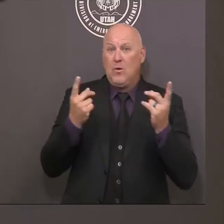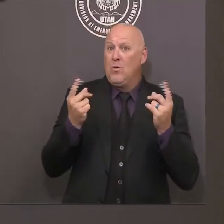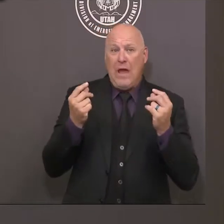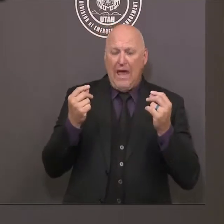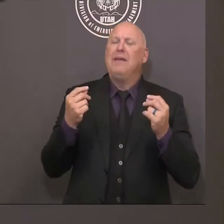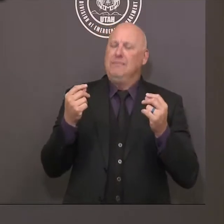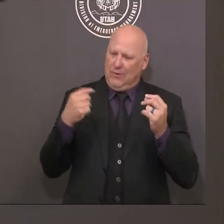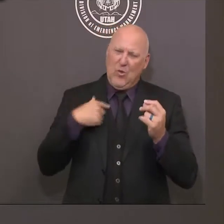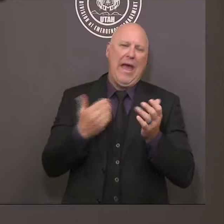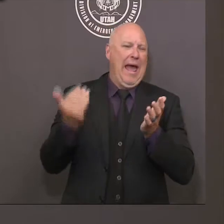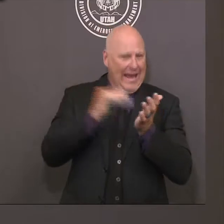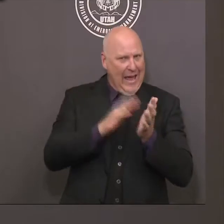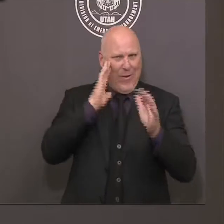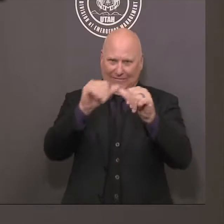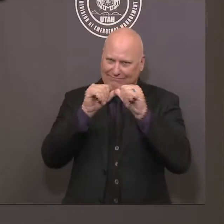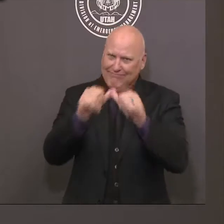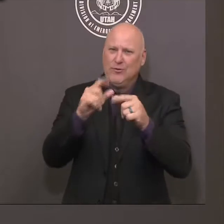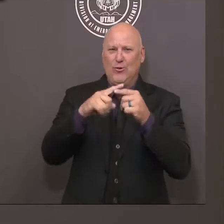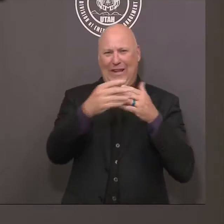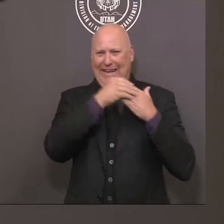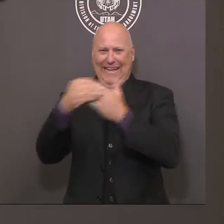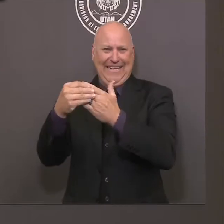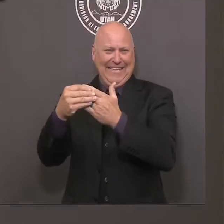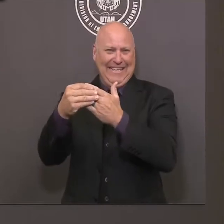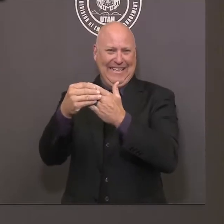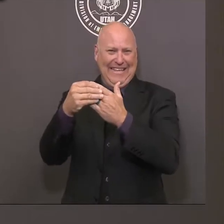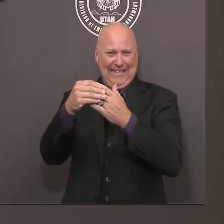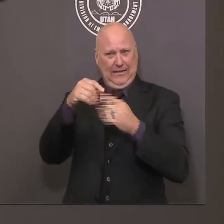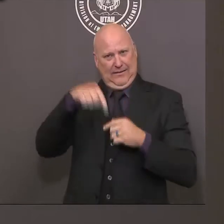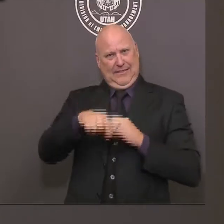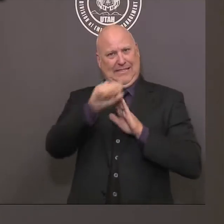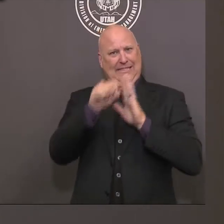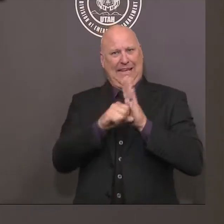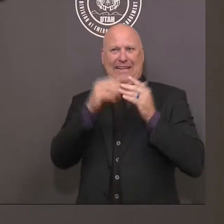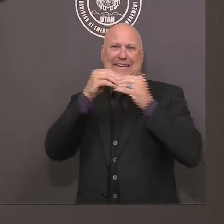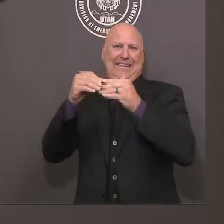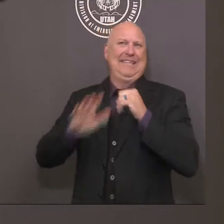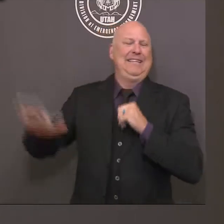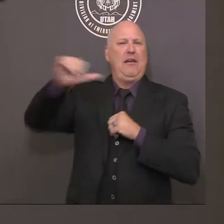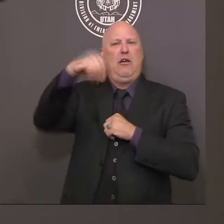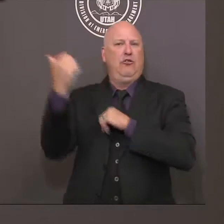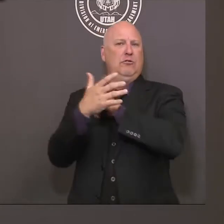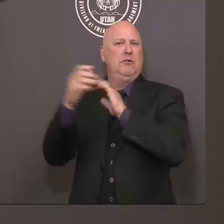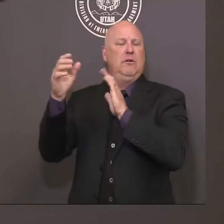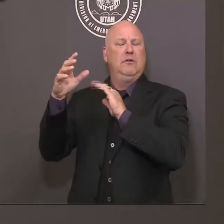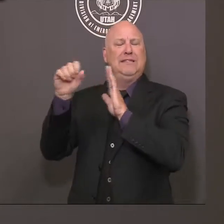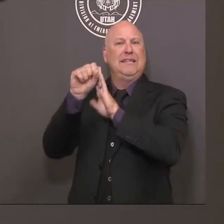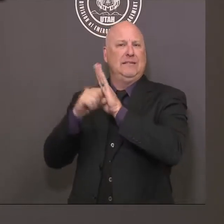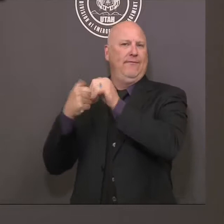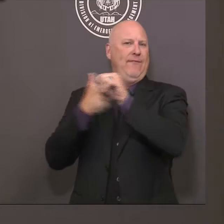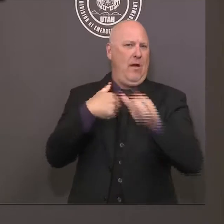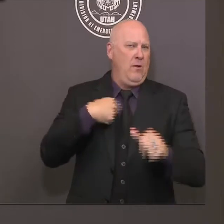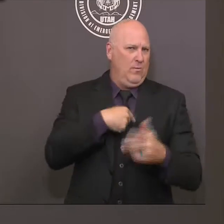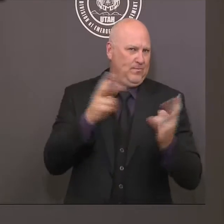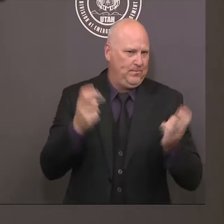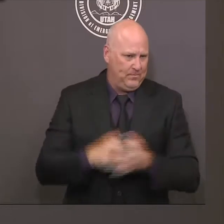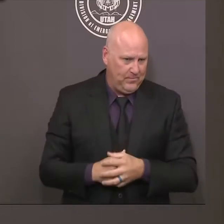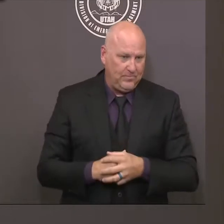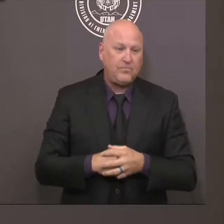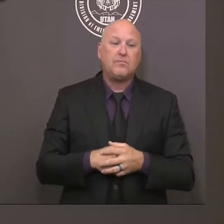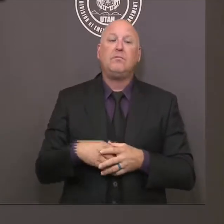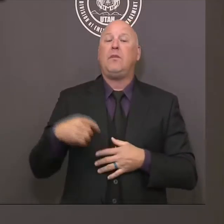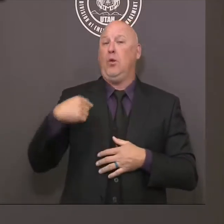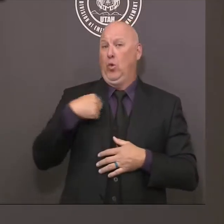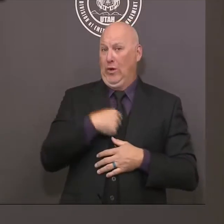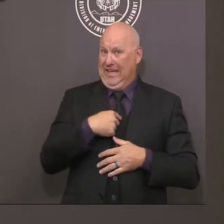simultaneous goal of protecting people's lives, protecting the health and welfare of the people we represent, and also protecting their livelihoods